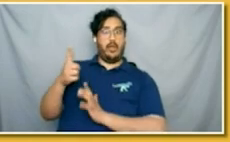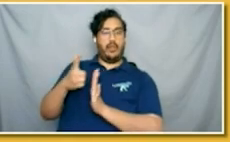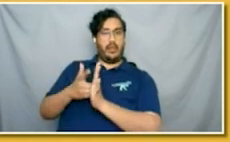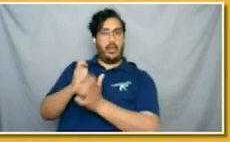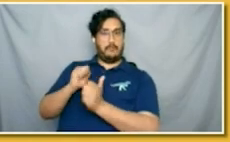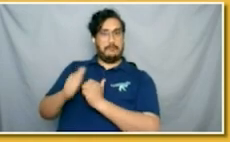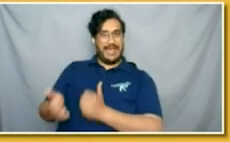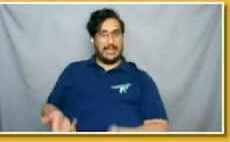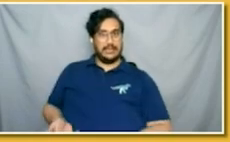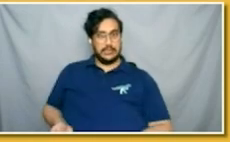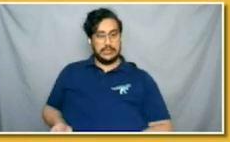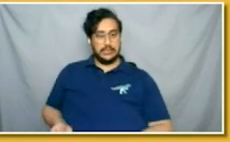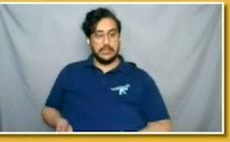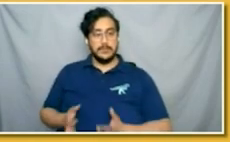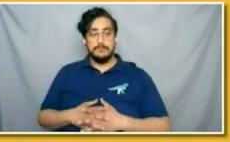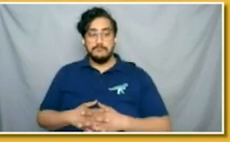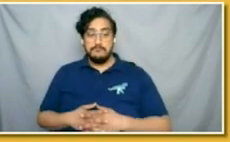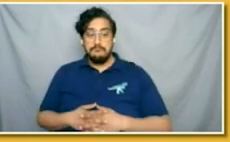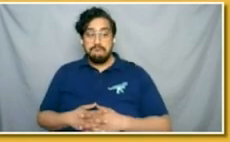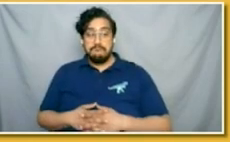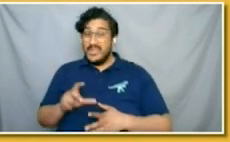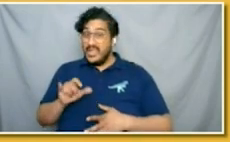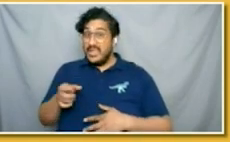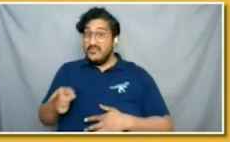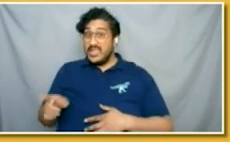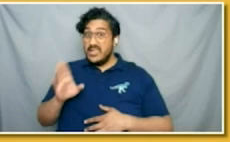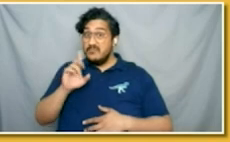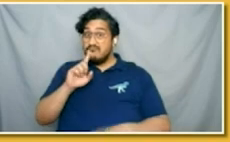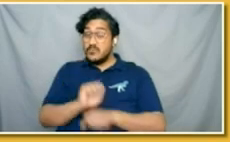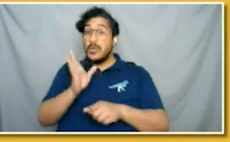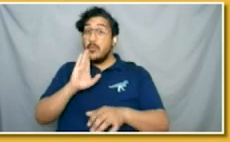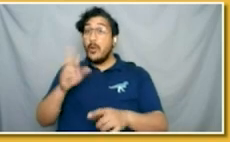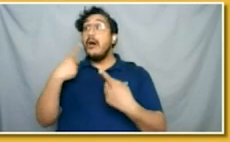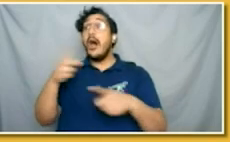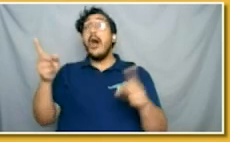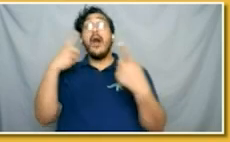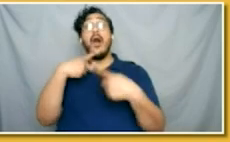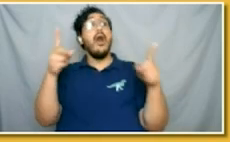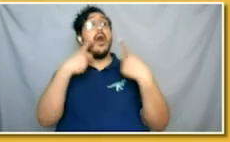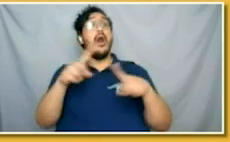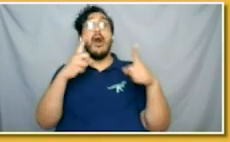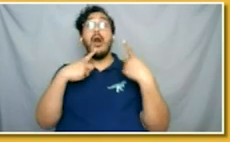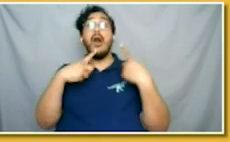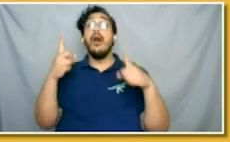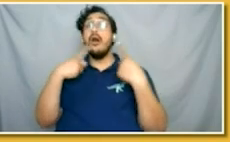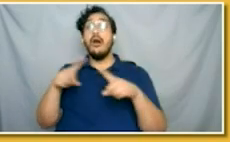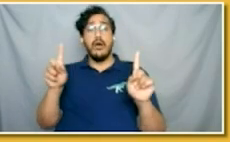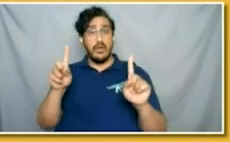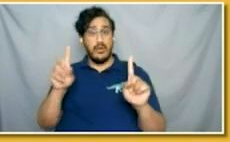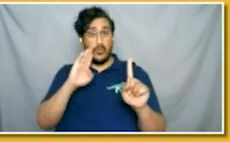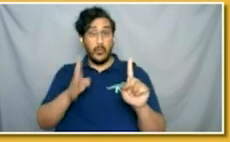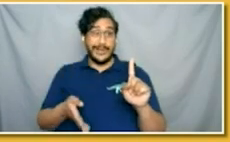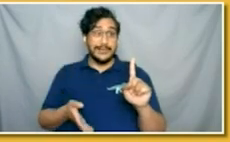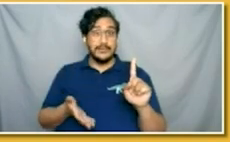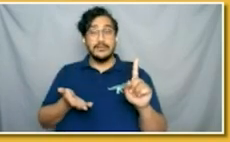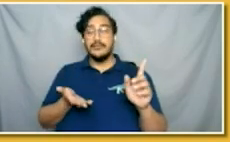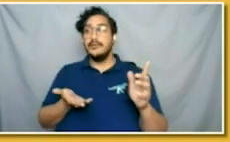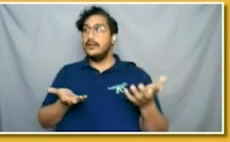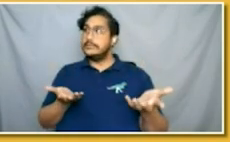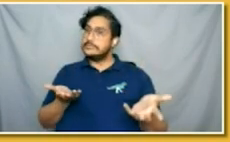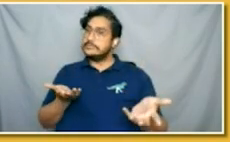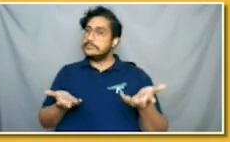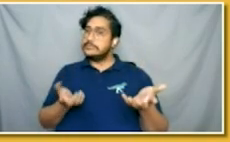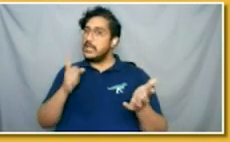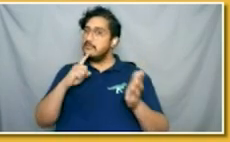how vocal he's going to be and how much of a champion he's going to be for it when we see, you know, for instance, the Republican senator